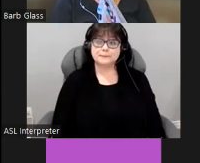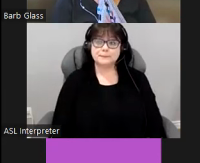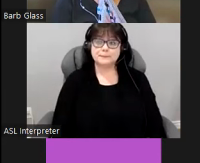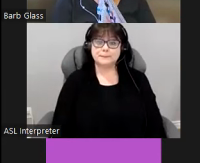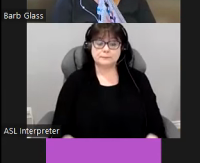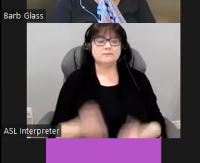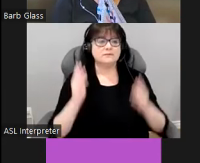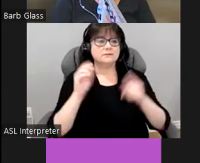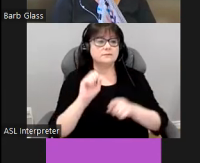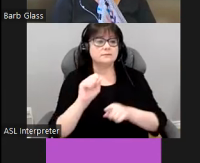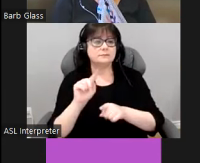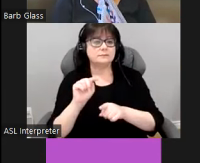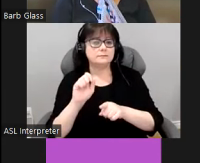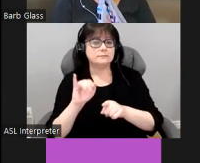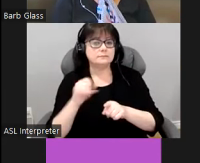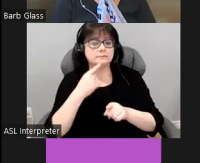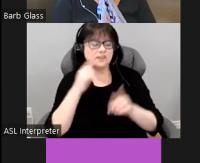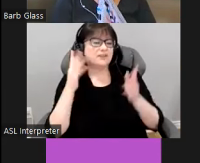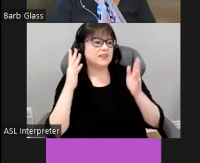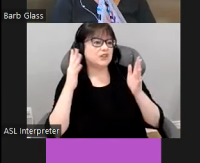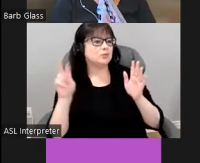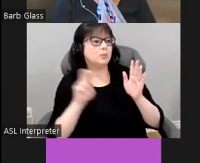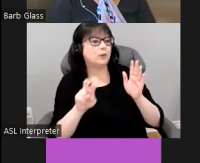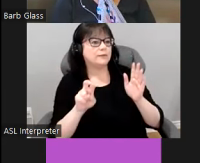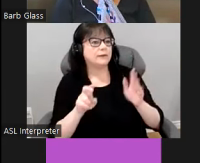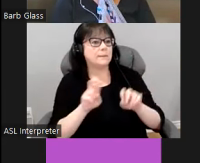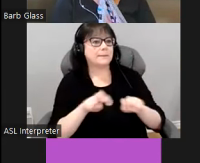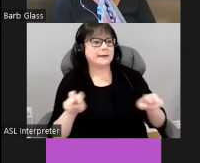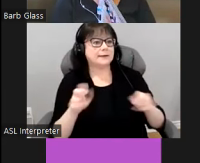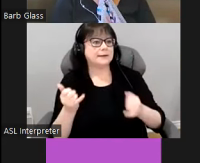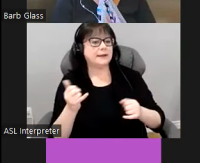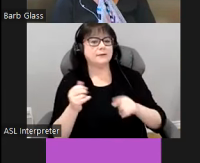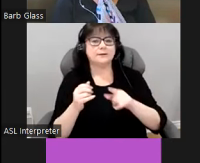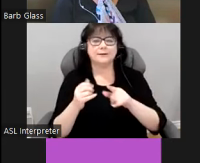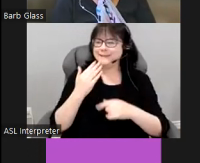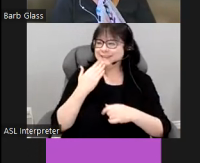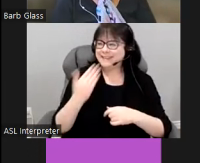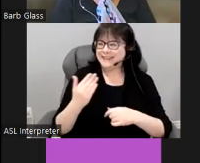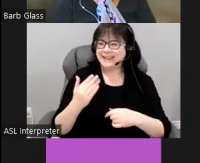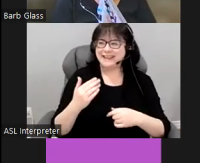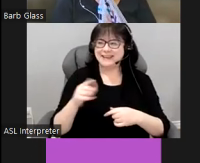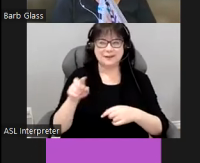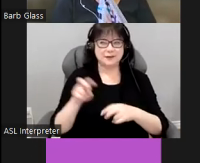It's done, Barb. Thank you. Oh, great. Thank you, Stacy. That's wonderful. You're way ahead of me.